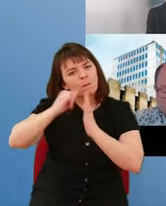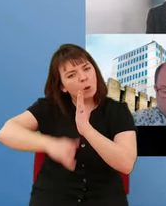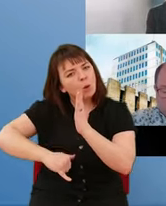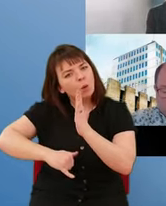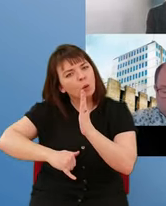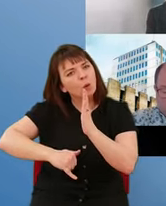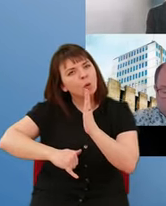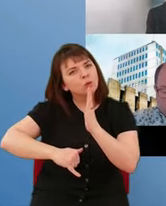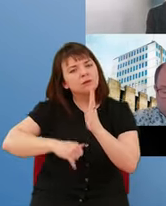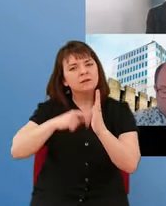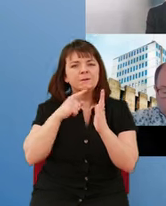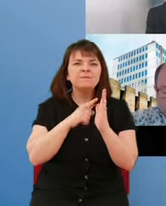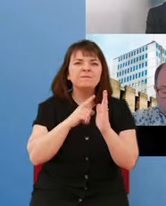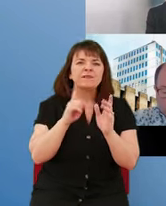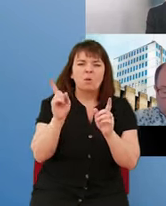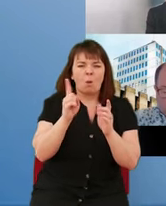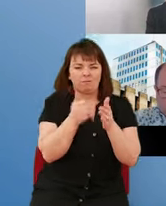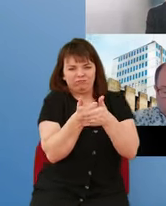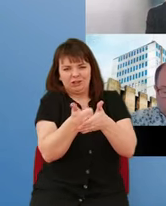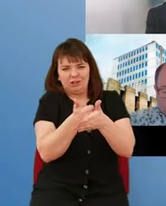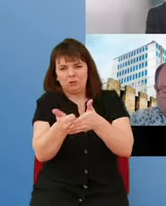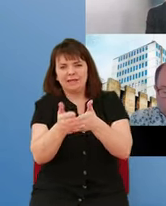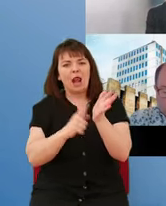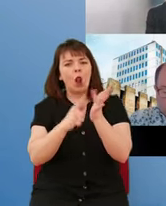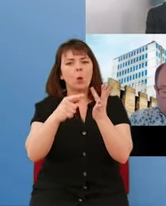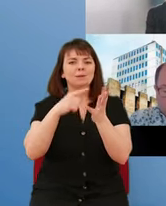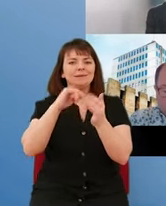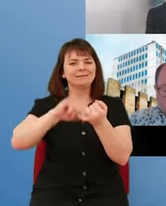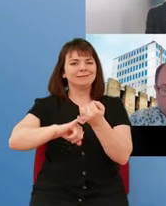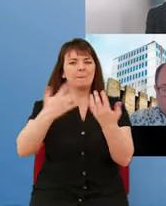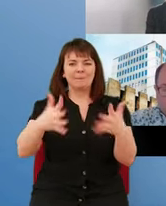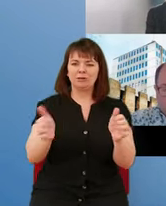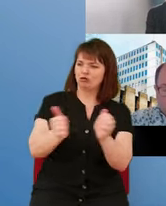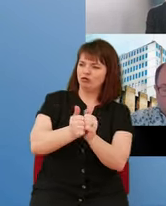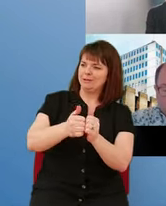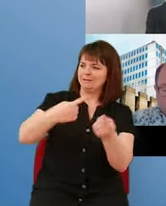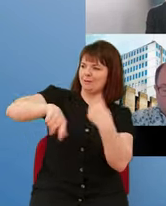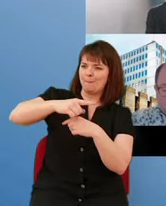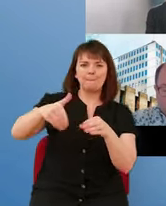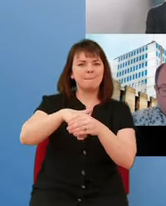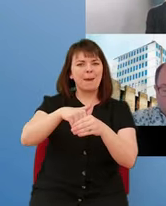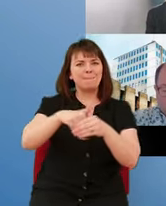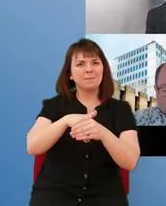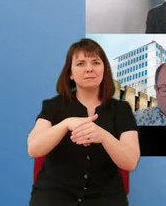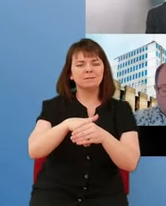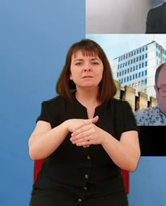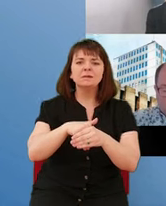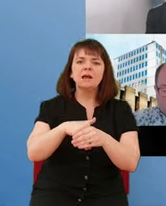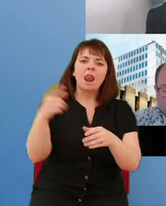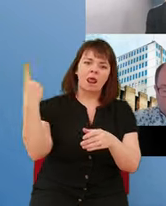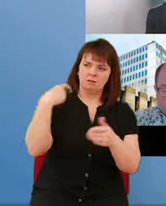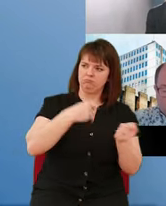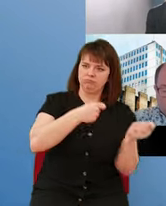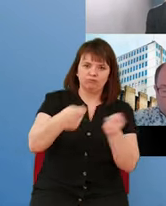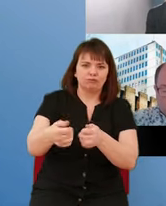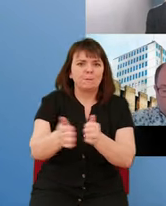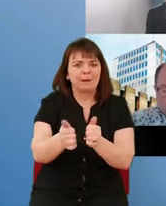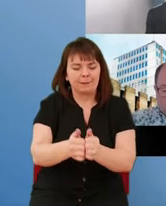she brought paper. And then finally is PC14, which is the GBAF